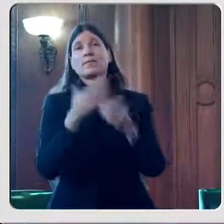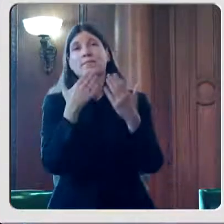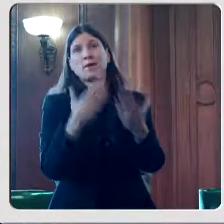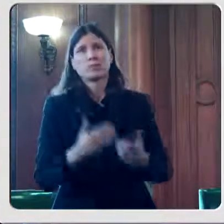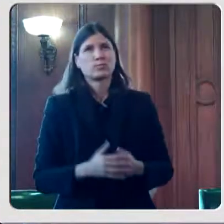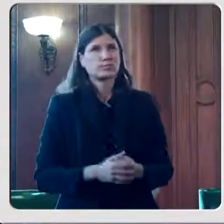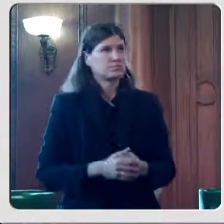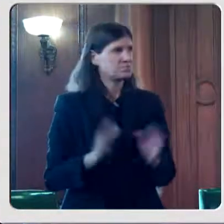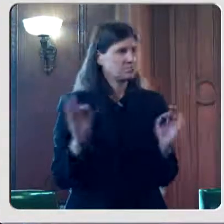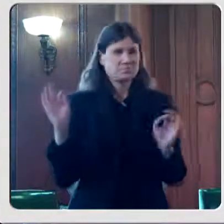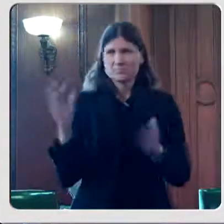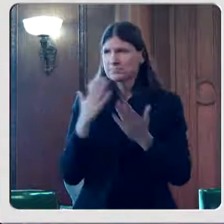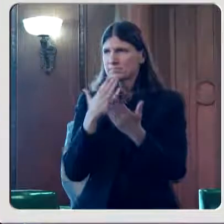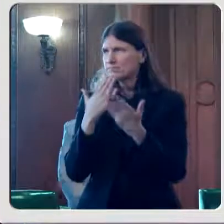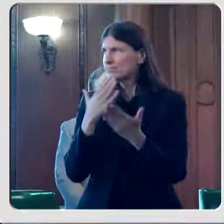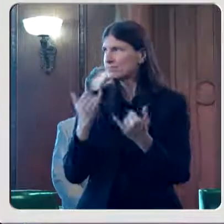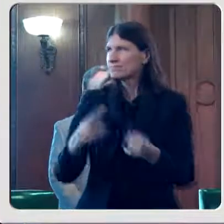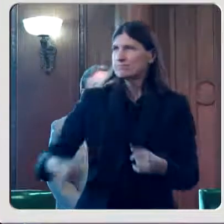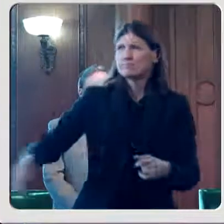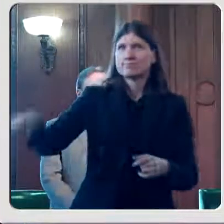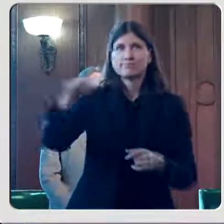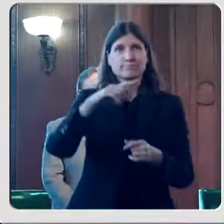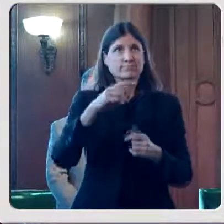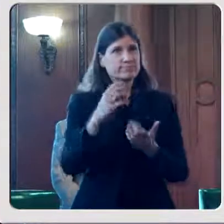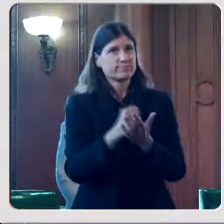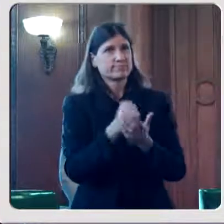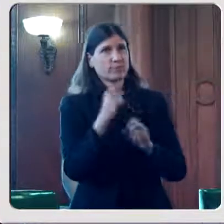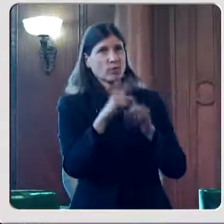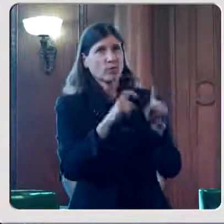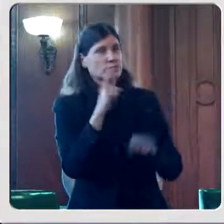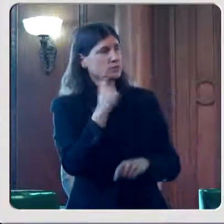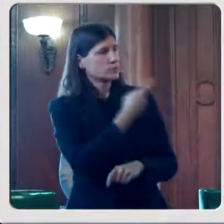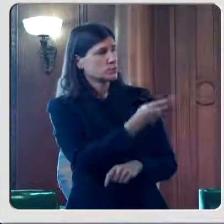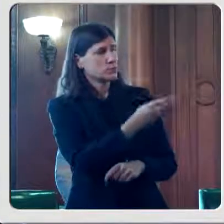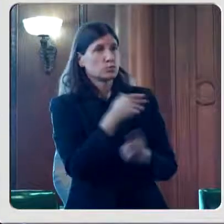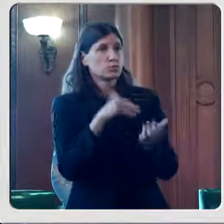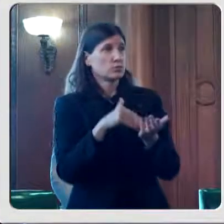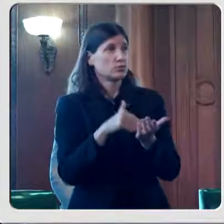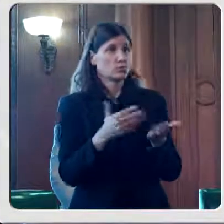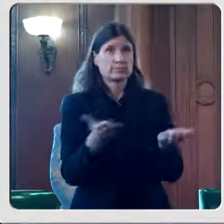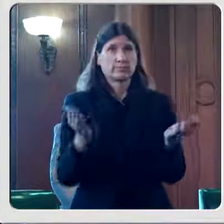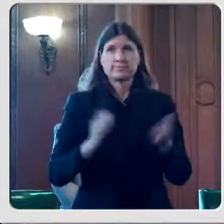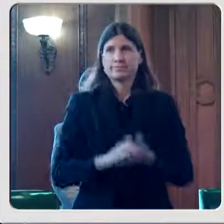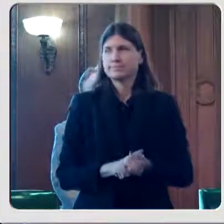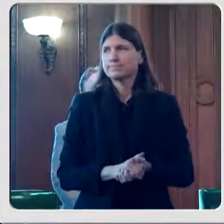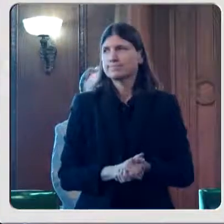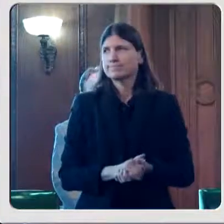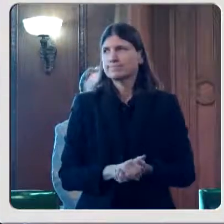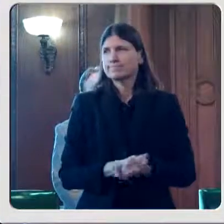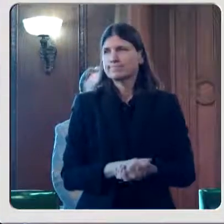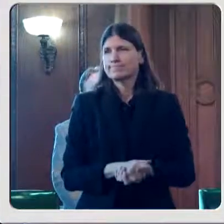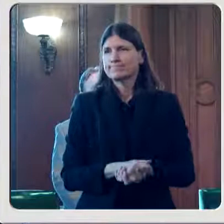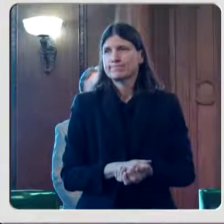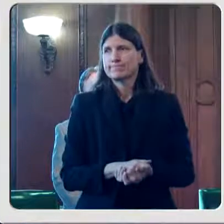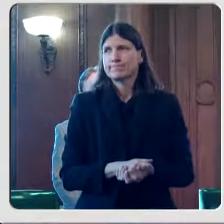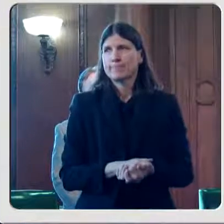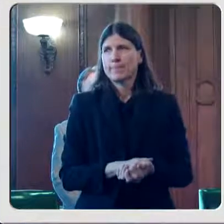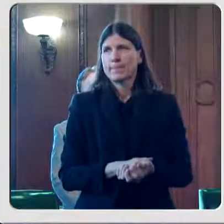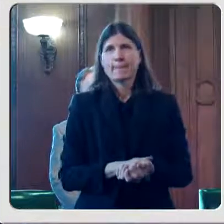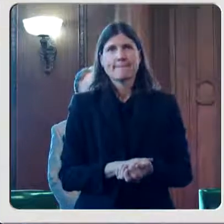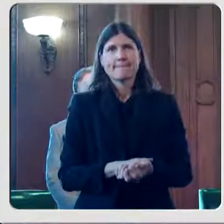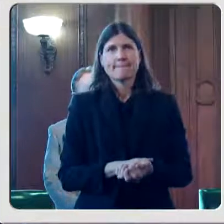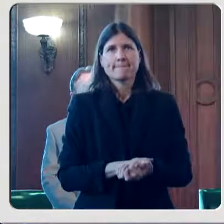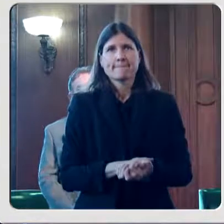and Dr. Russo take questions from the media. I know 22's here, Mike Garrett, Paul from radio. Any questions, comments from